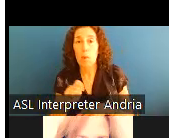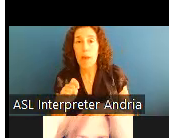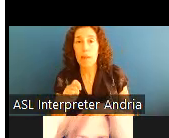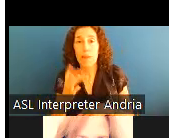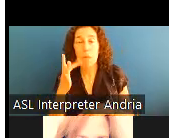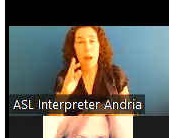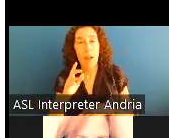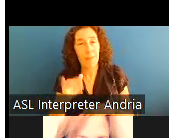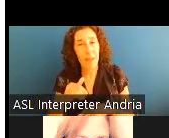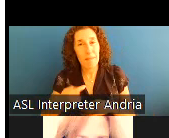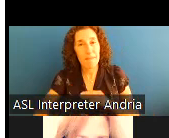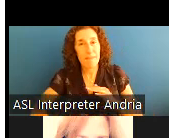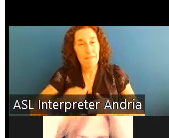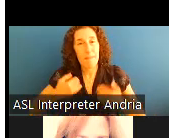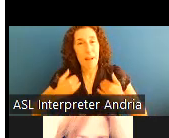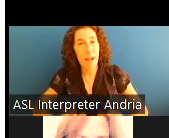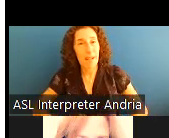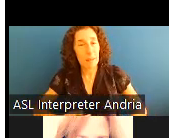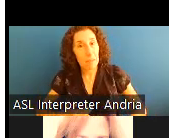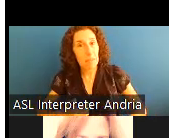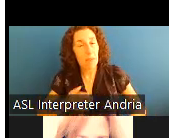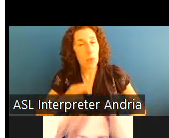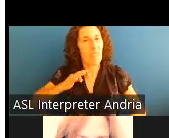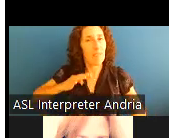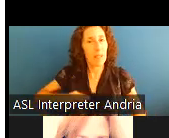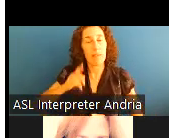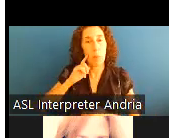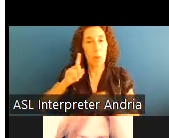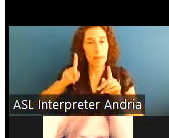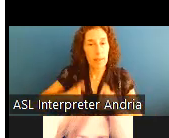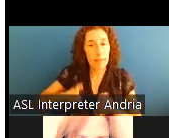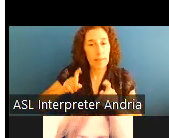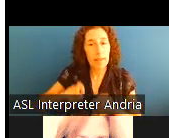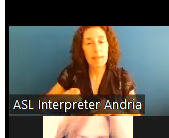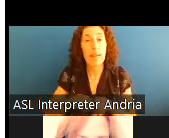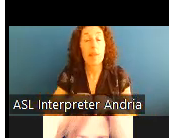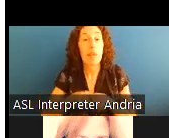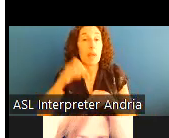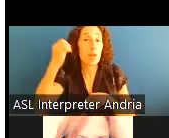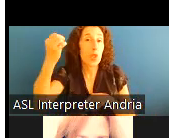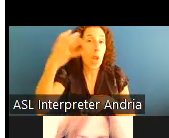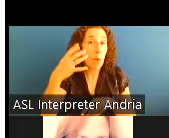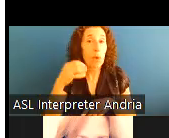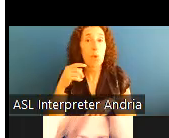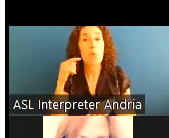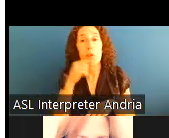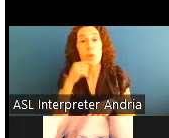brushing teeth. And additionally, refraining from the shower or bath beforehand is also advised in terms of